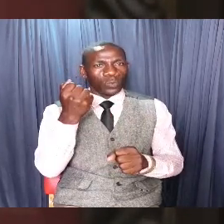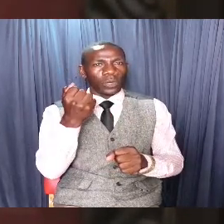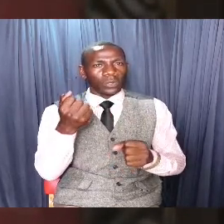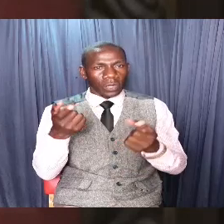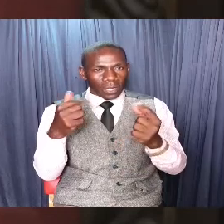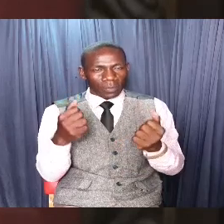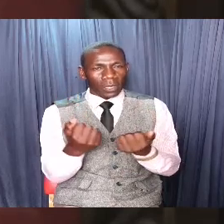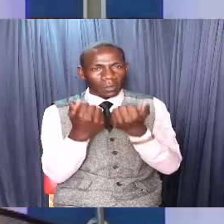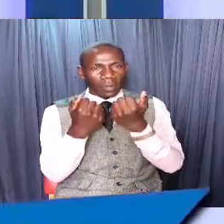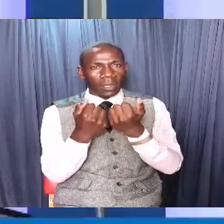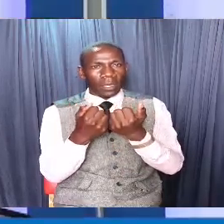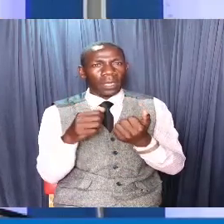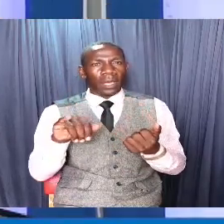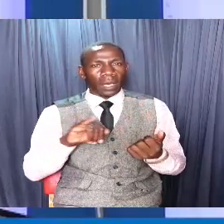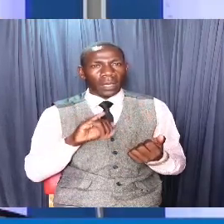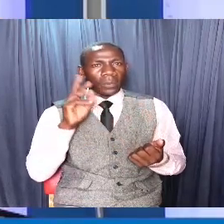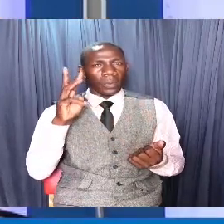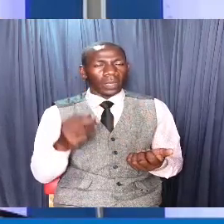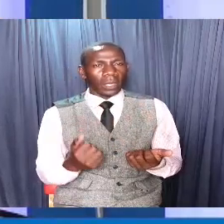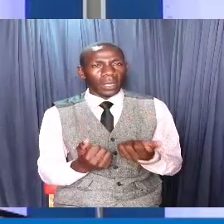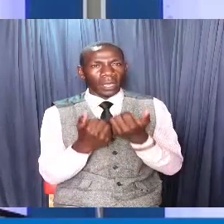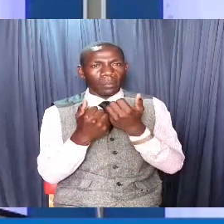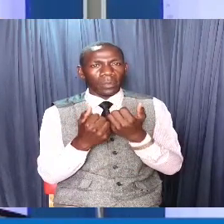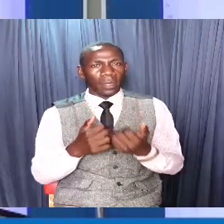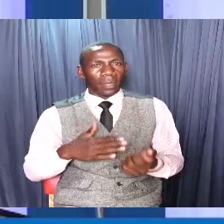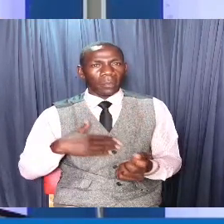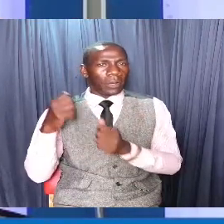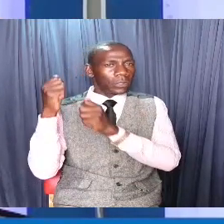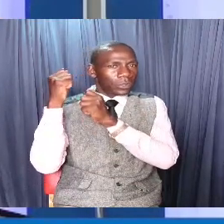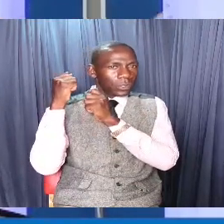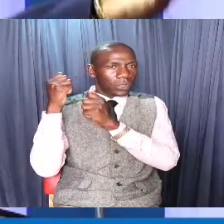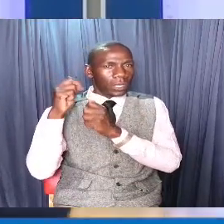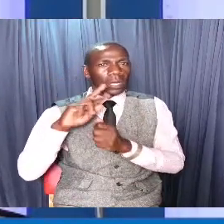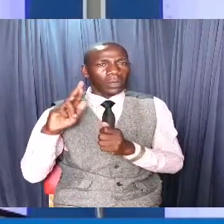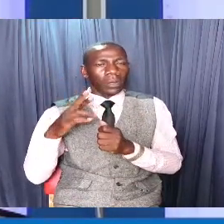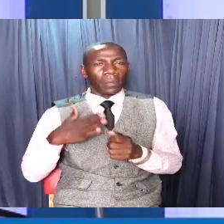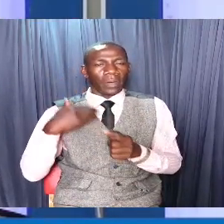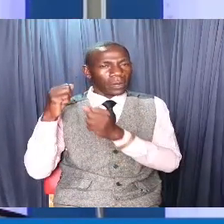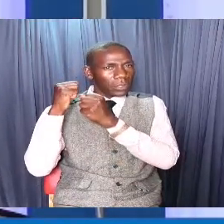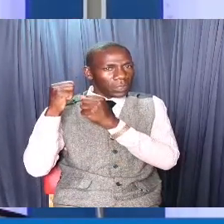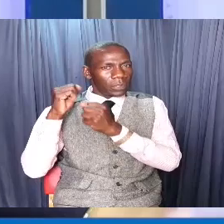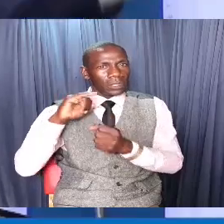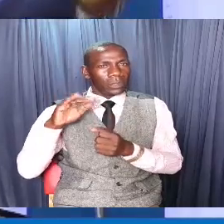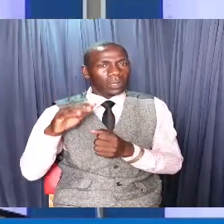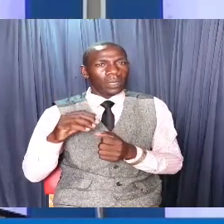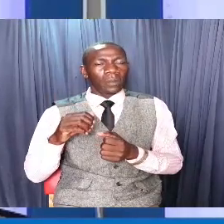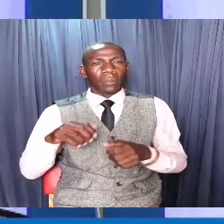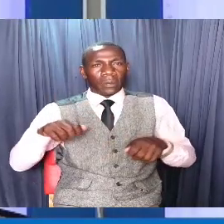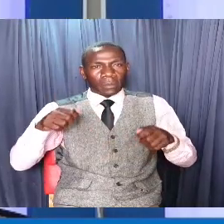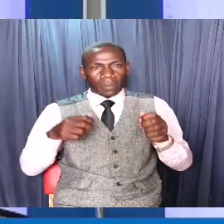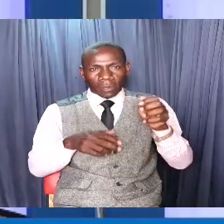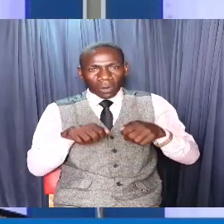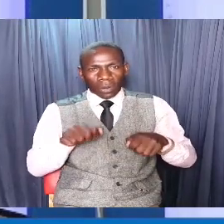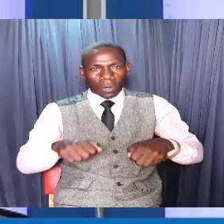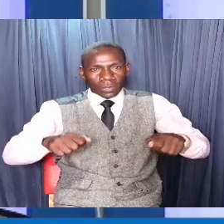He told him, friend, will you help me? Yes, I'll help you. Askari wangu ni wako. My soldiers are yours. Jeshilangu ni lako. My army is yours. Farasi wangu ni wako.